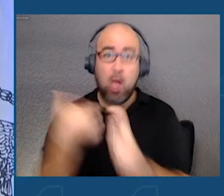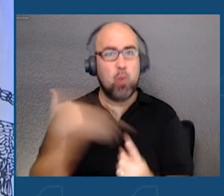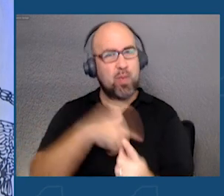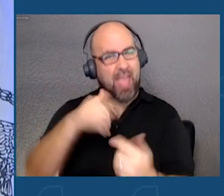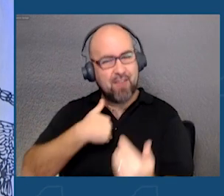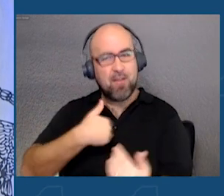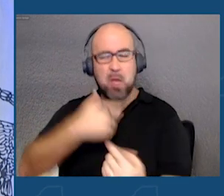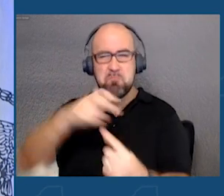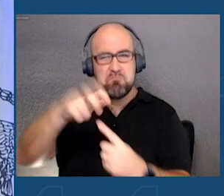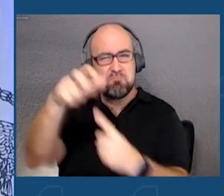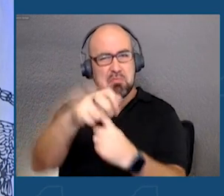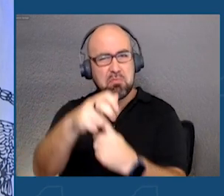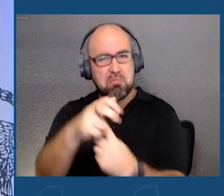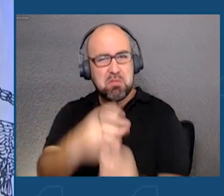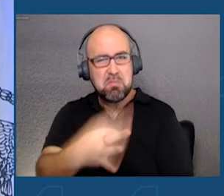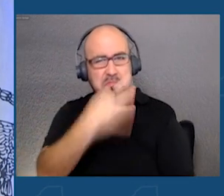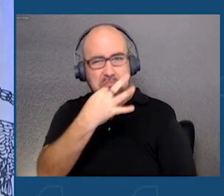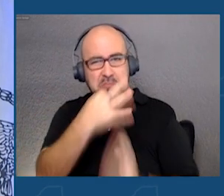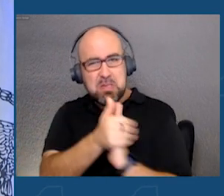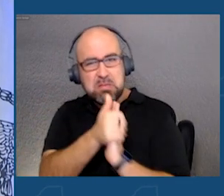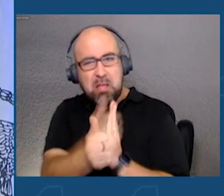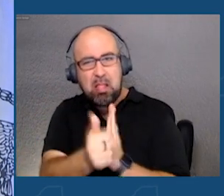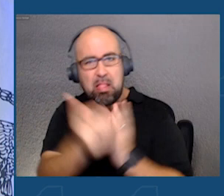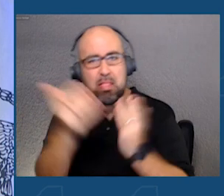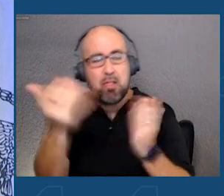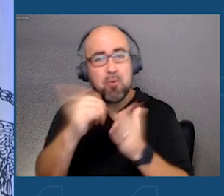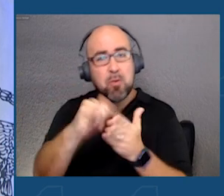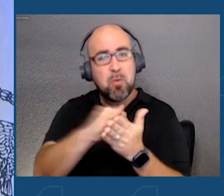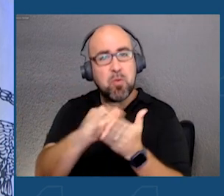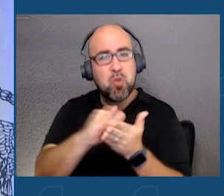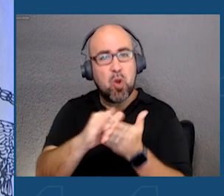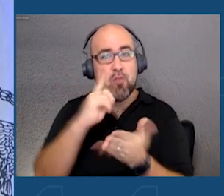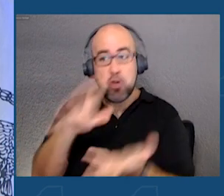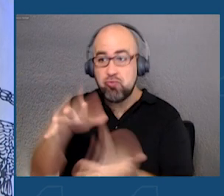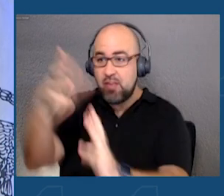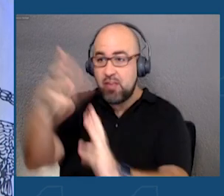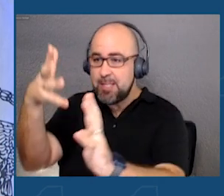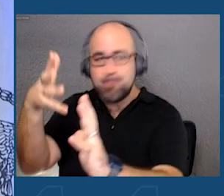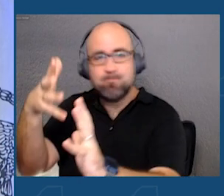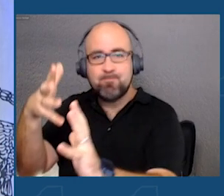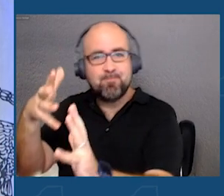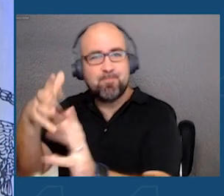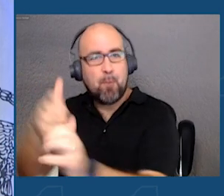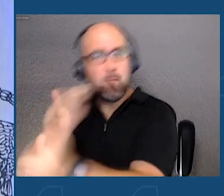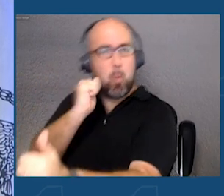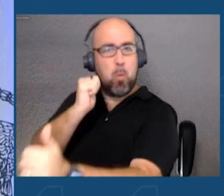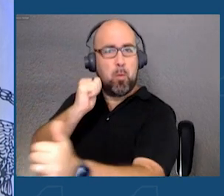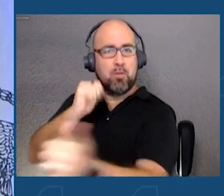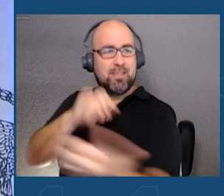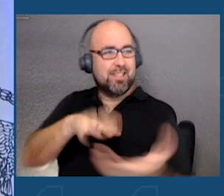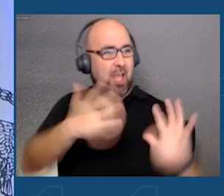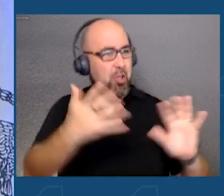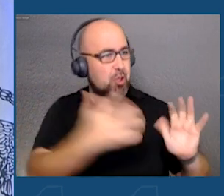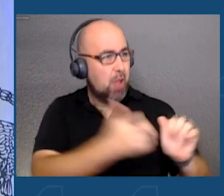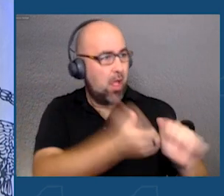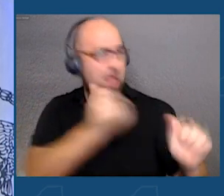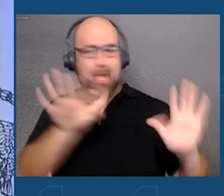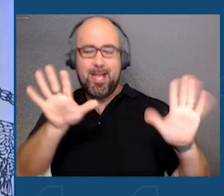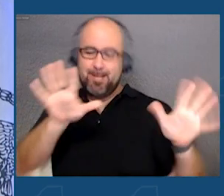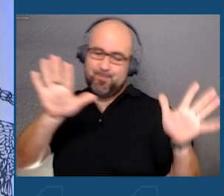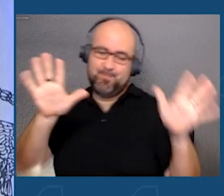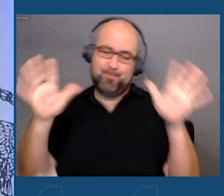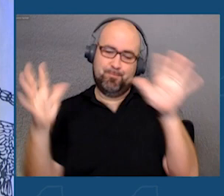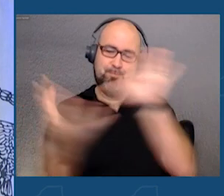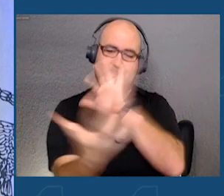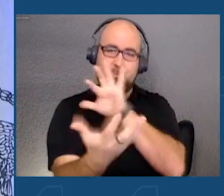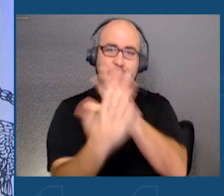here in New York to avert crises and disasters and turn them into opportunities. Just go